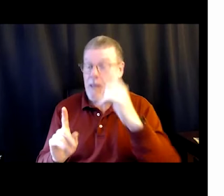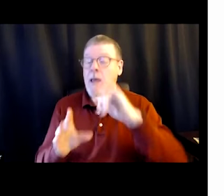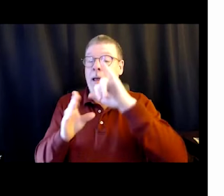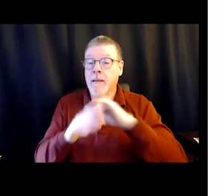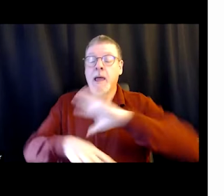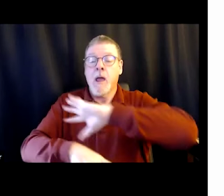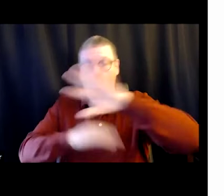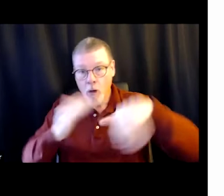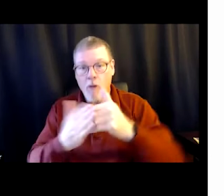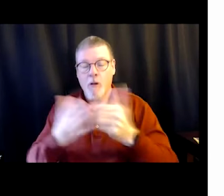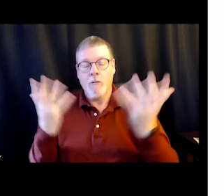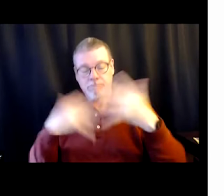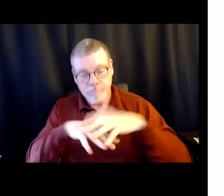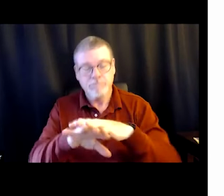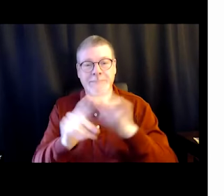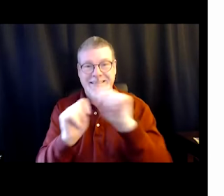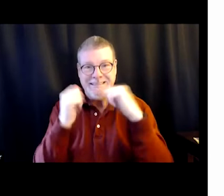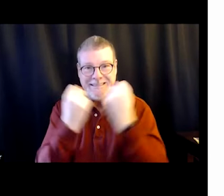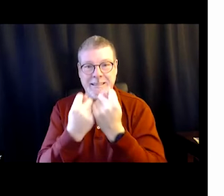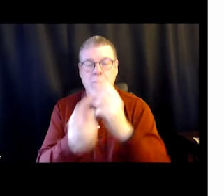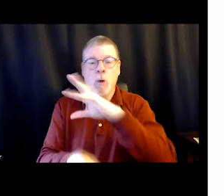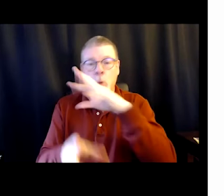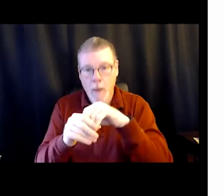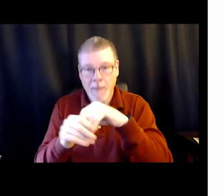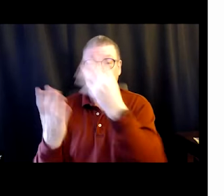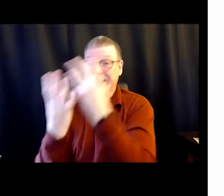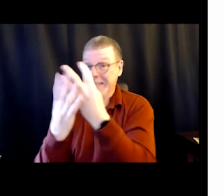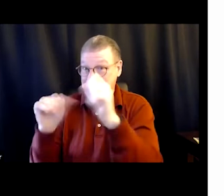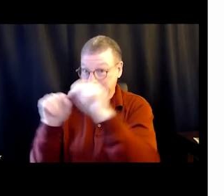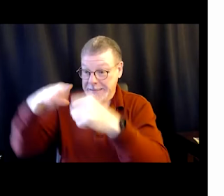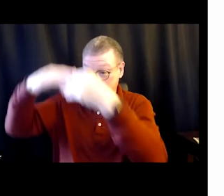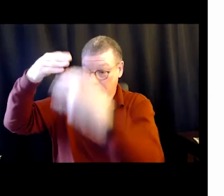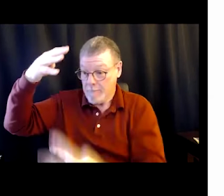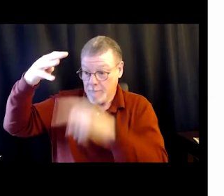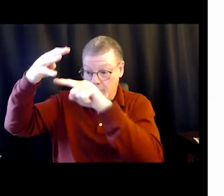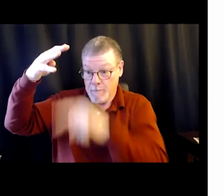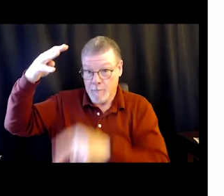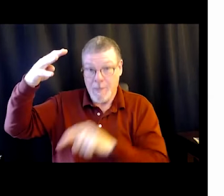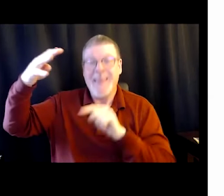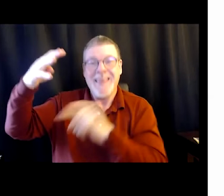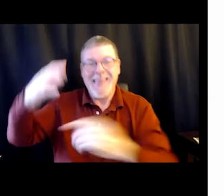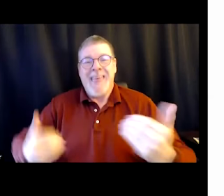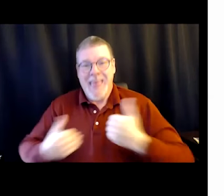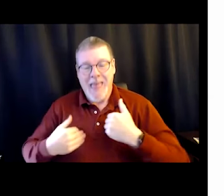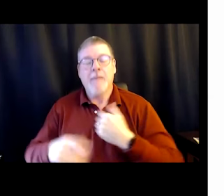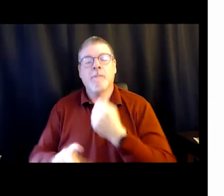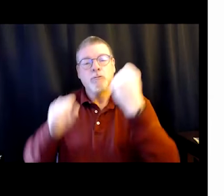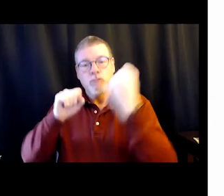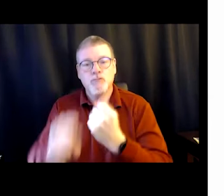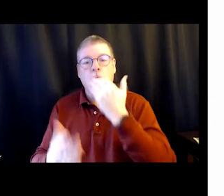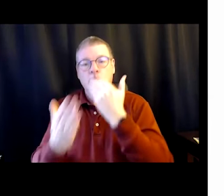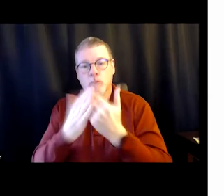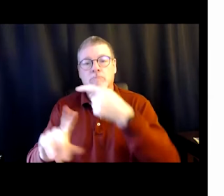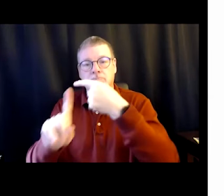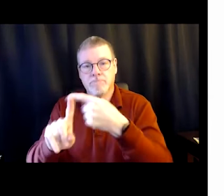interdisciplinary team models nested within the correctional environment that to date have shown positive impacts for both those